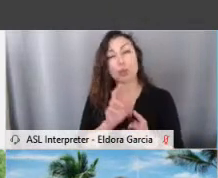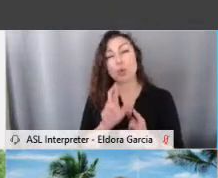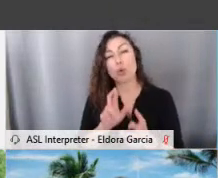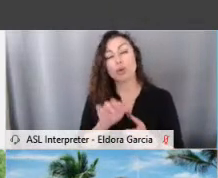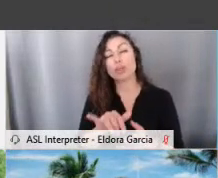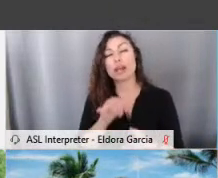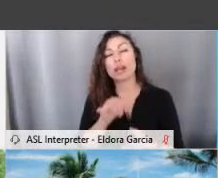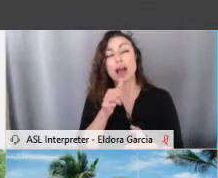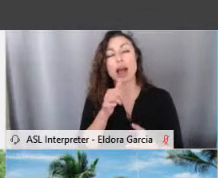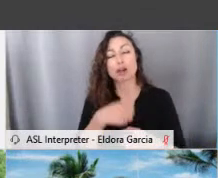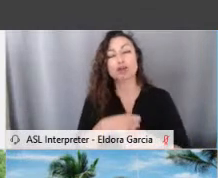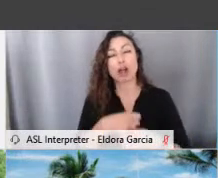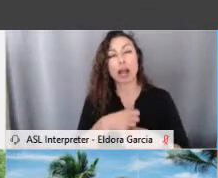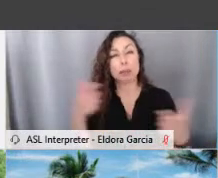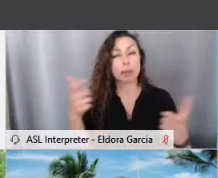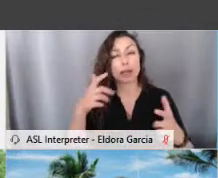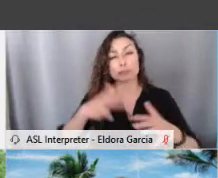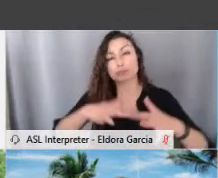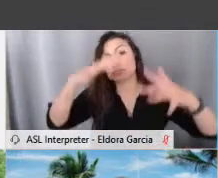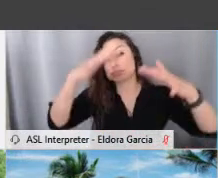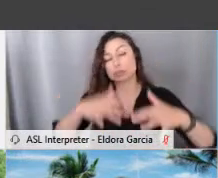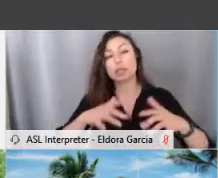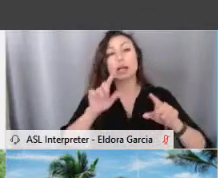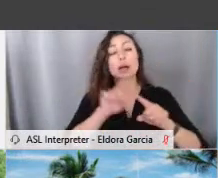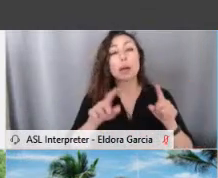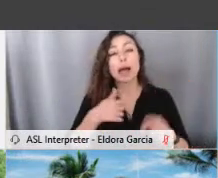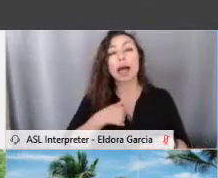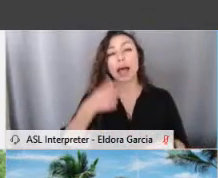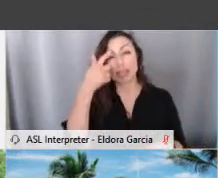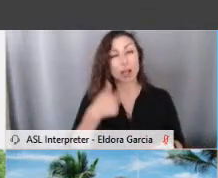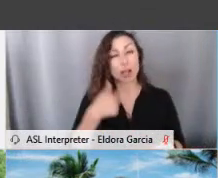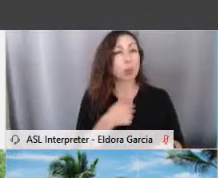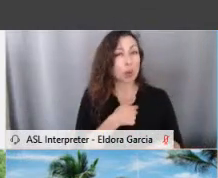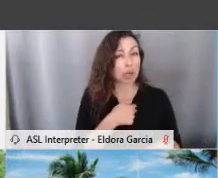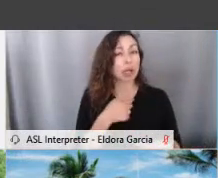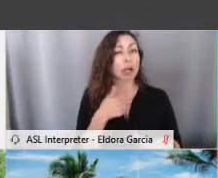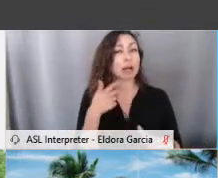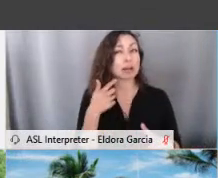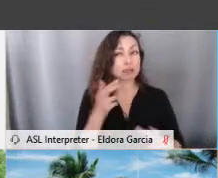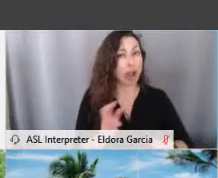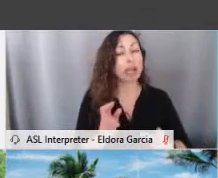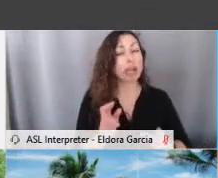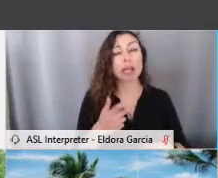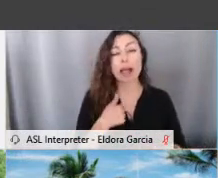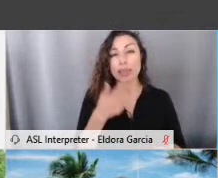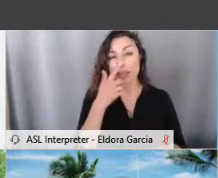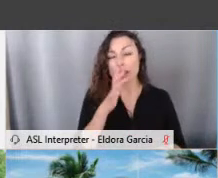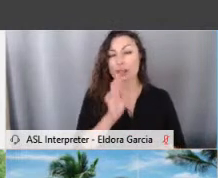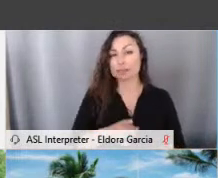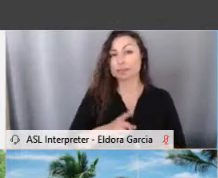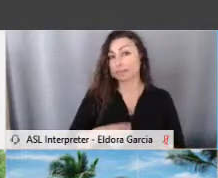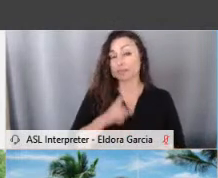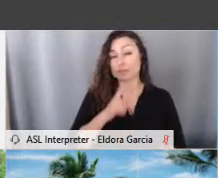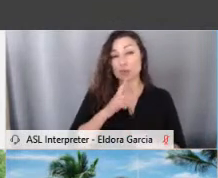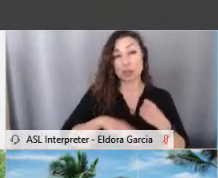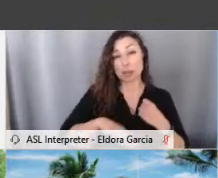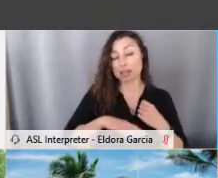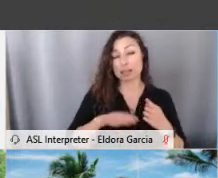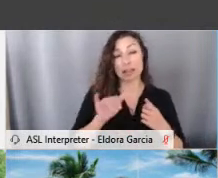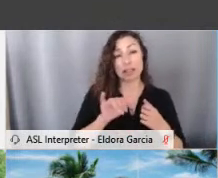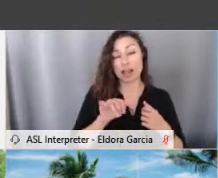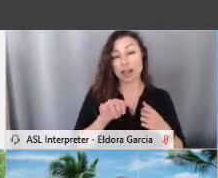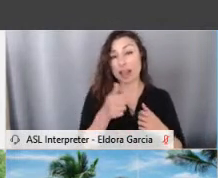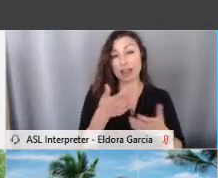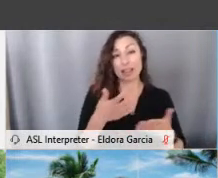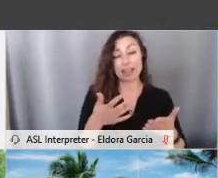create a big uproar. And so I think we're on it. I think it's all going to come down to, like any purchase